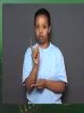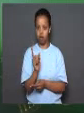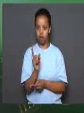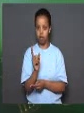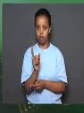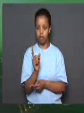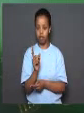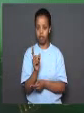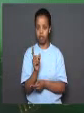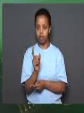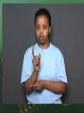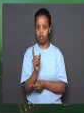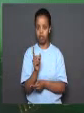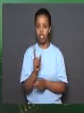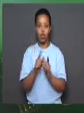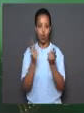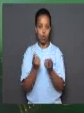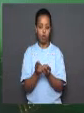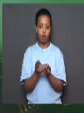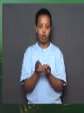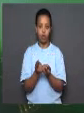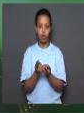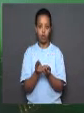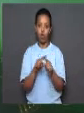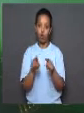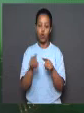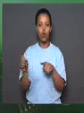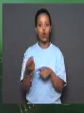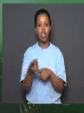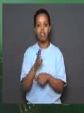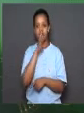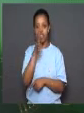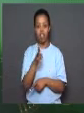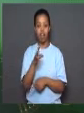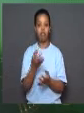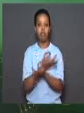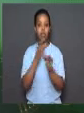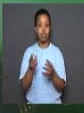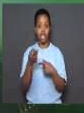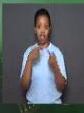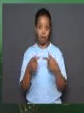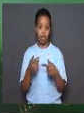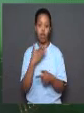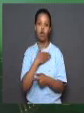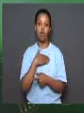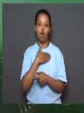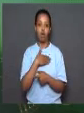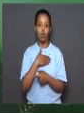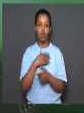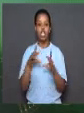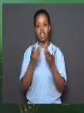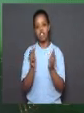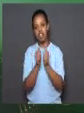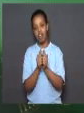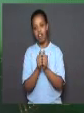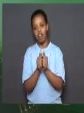If you feel that your group came up with your own creative solution, please share it with the class